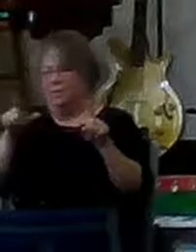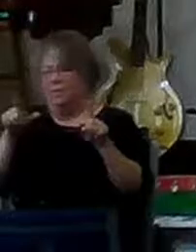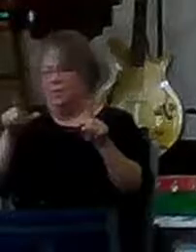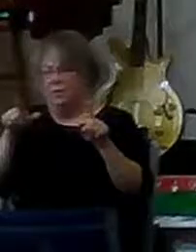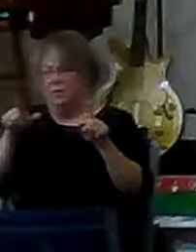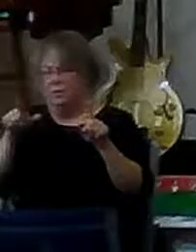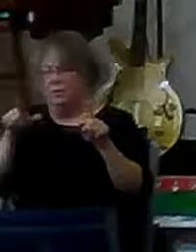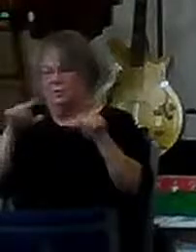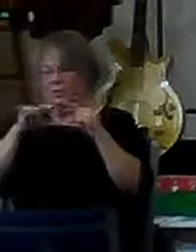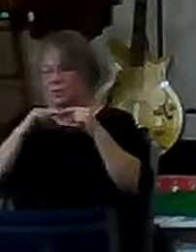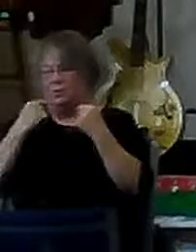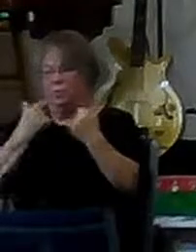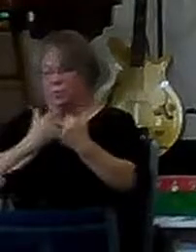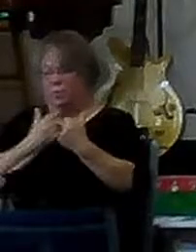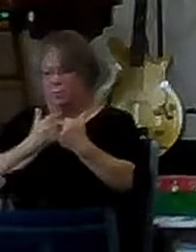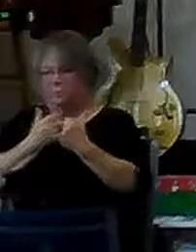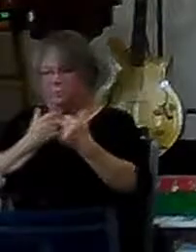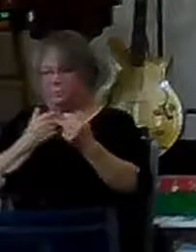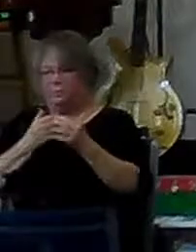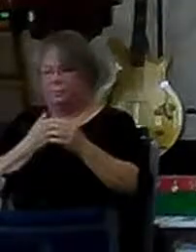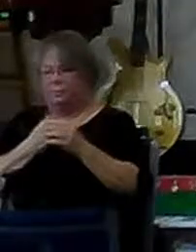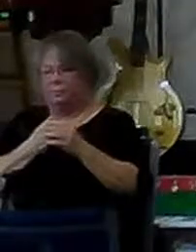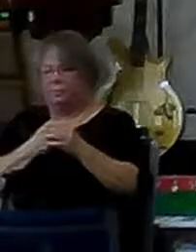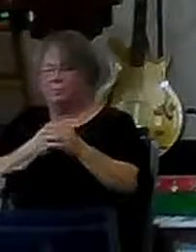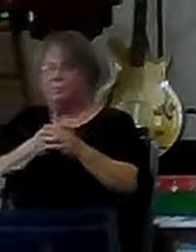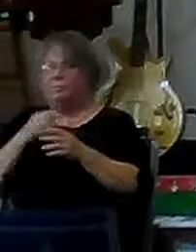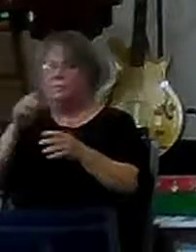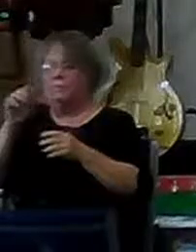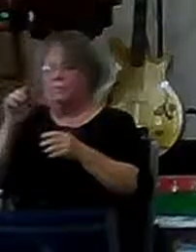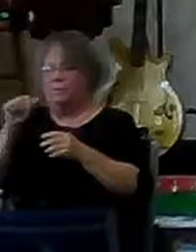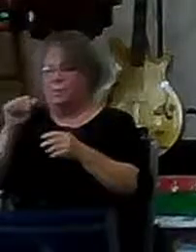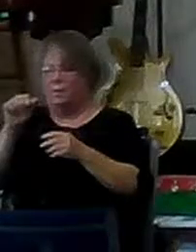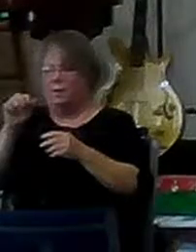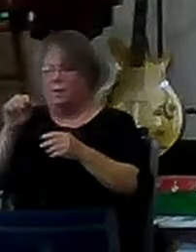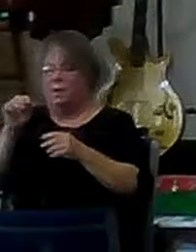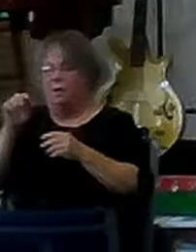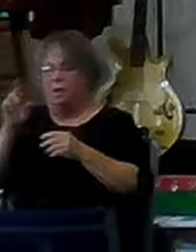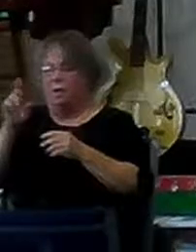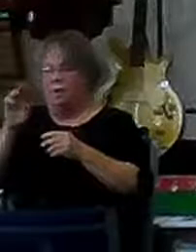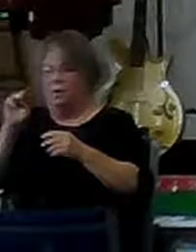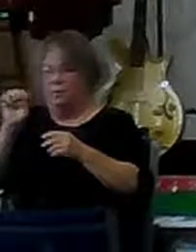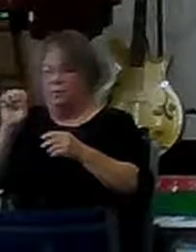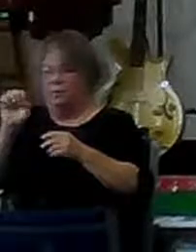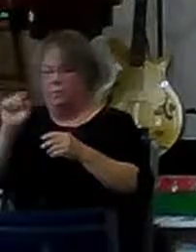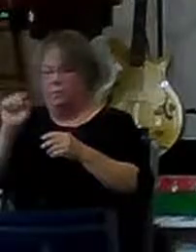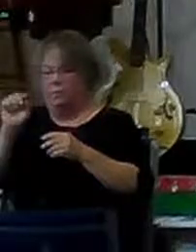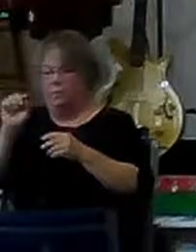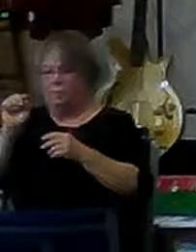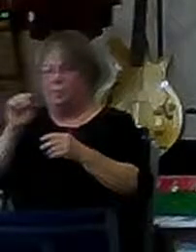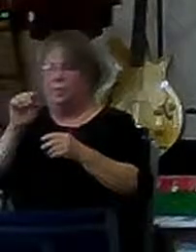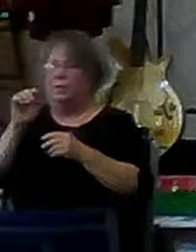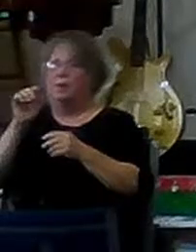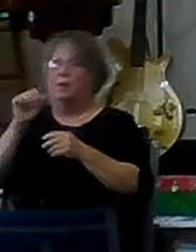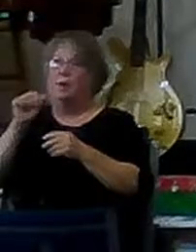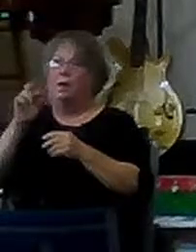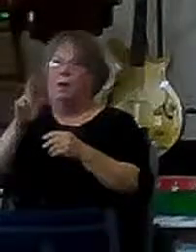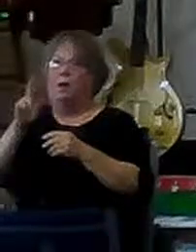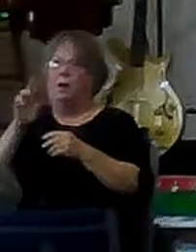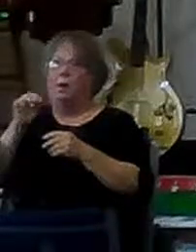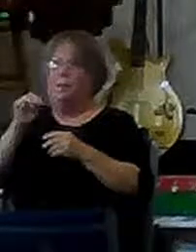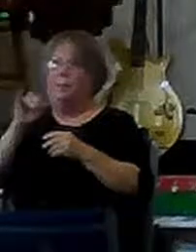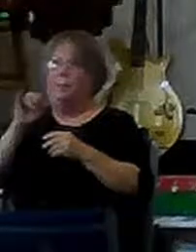That's not Armenia. Armenia is a country near Turkey. Armenian is